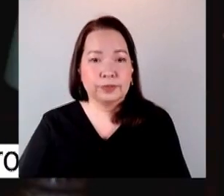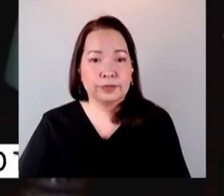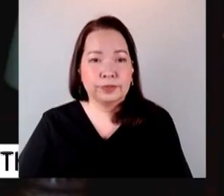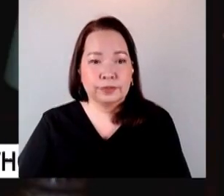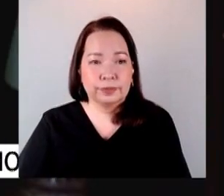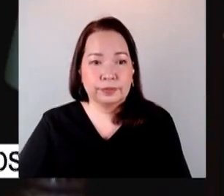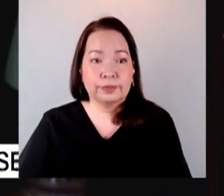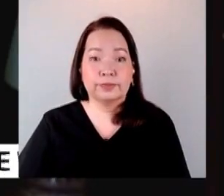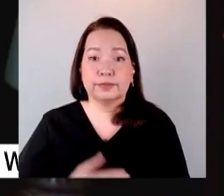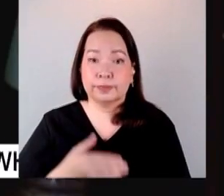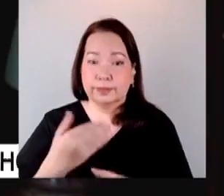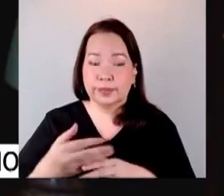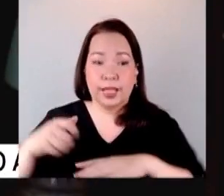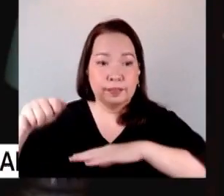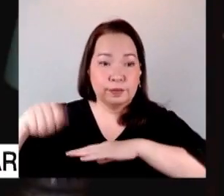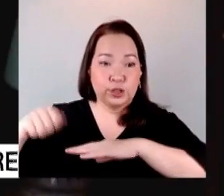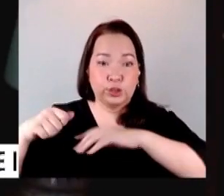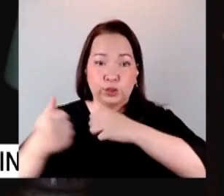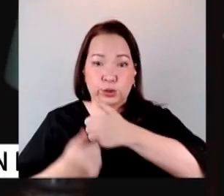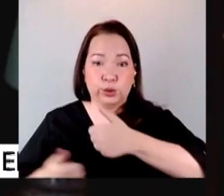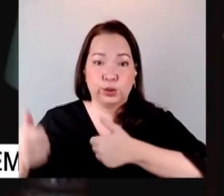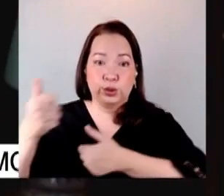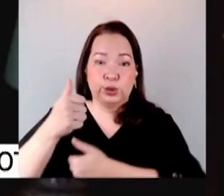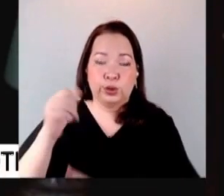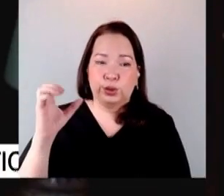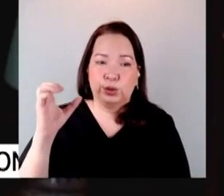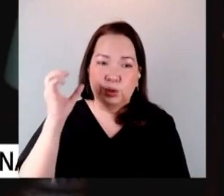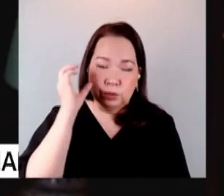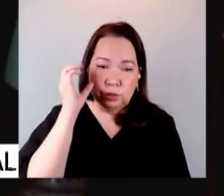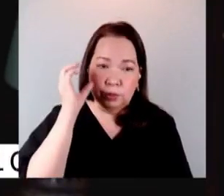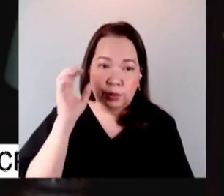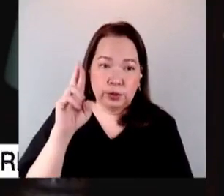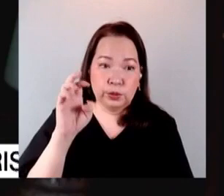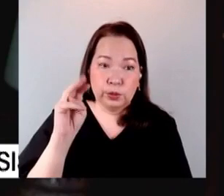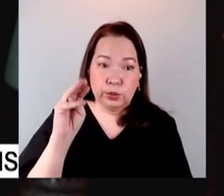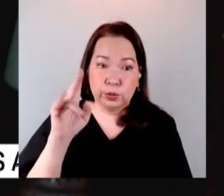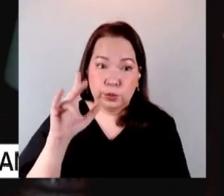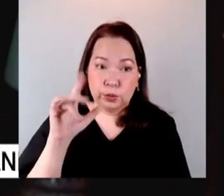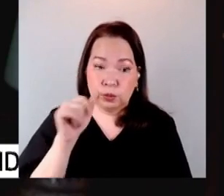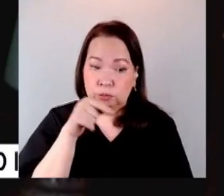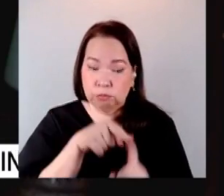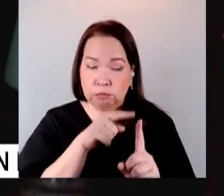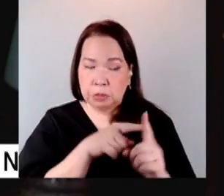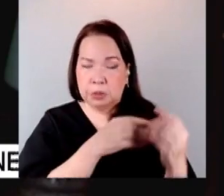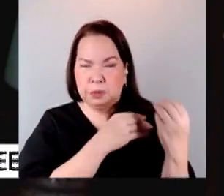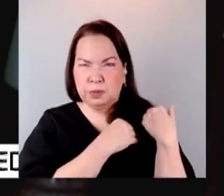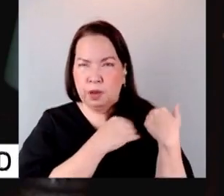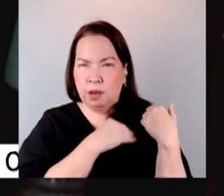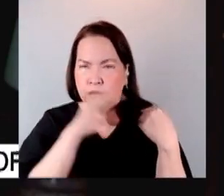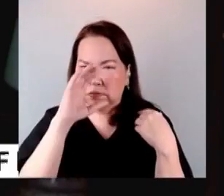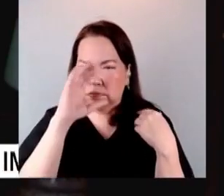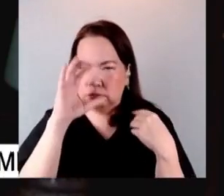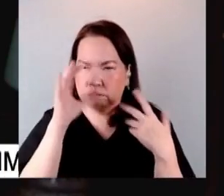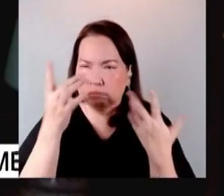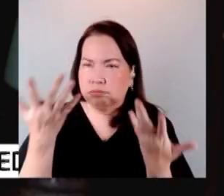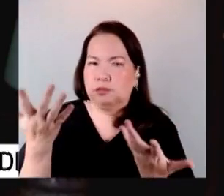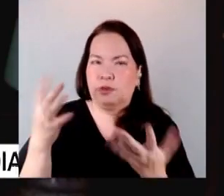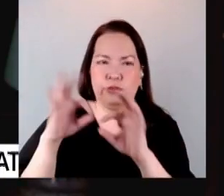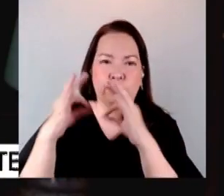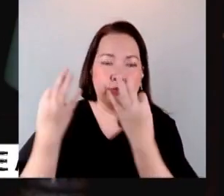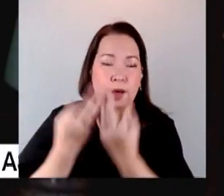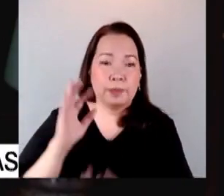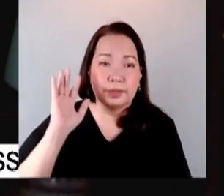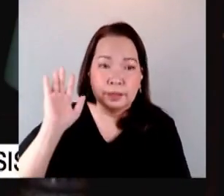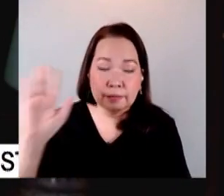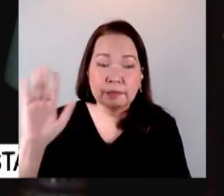Moving on, Justice Secretary Crispine Remulla LA's fears the agency tasked to go after the ill-gotten wealth of the family of President Ferdinand